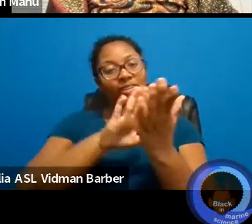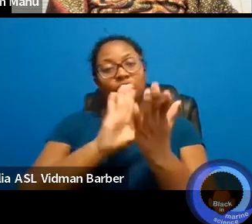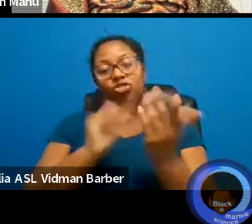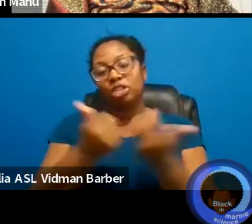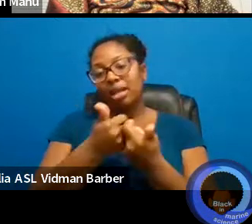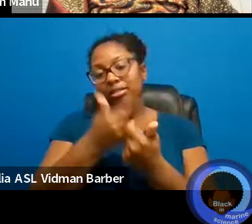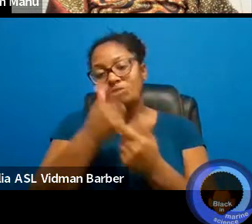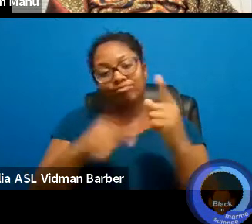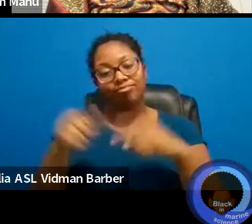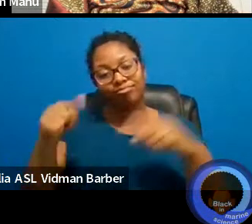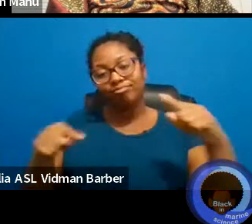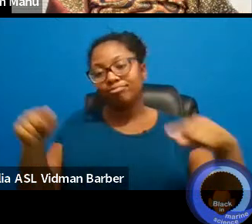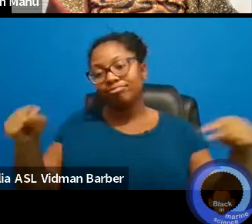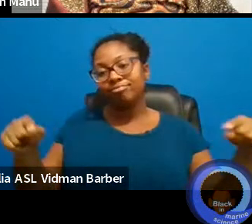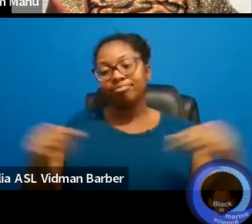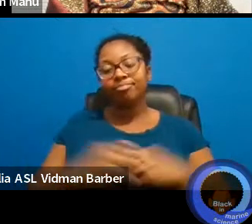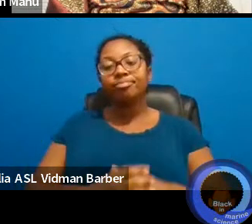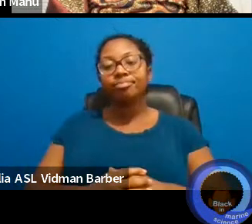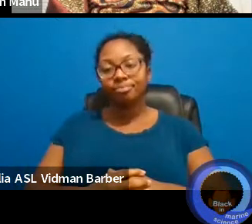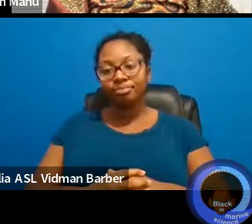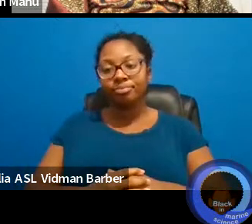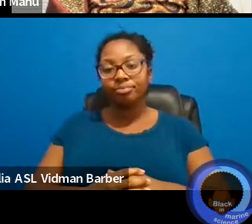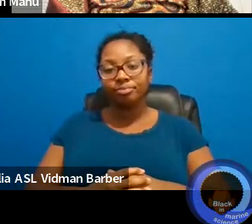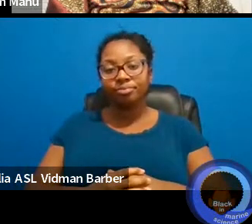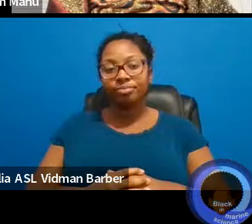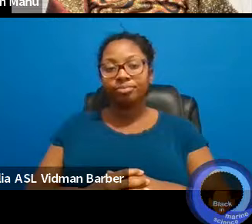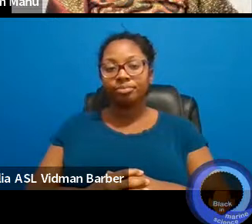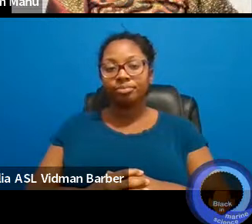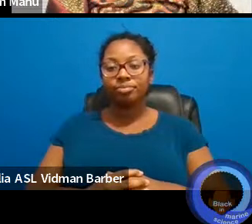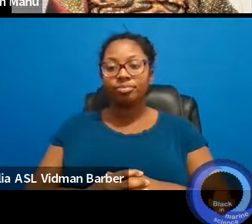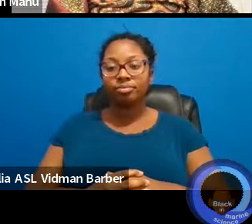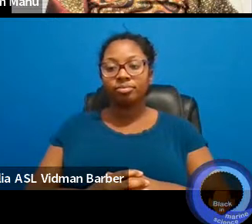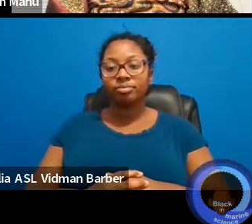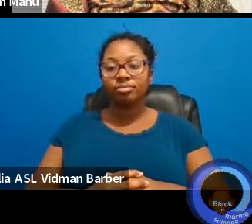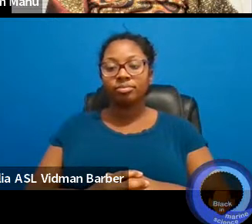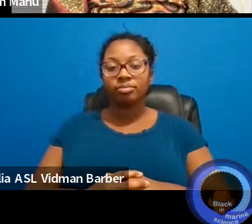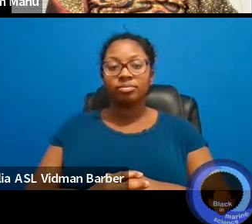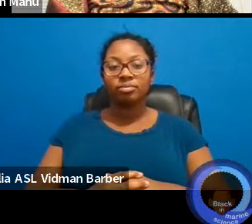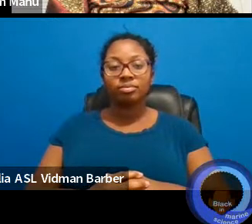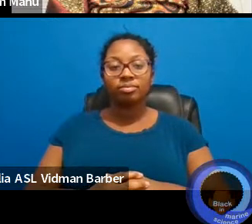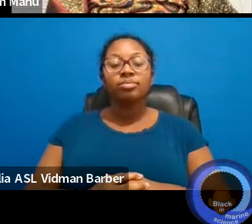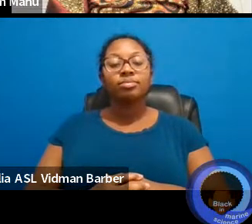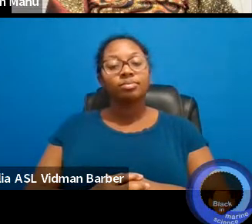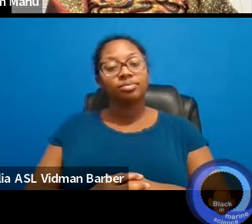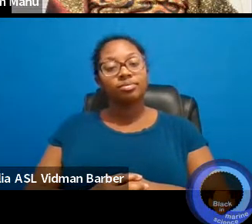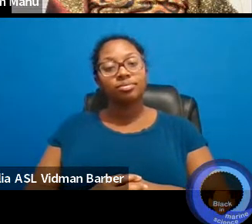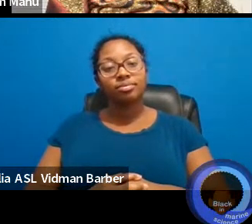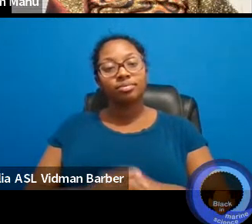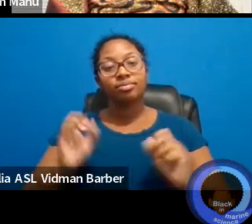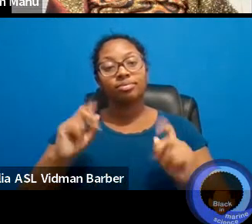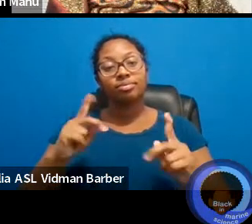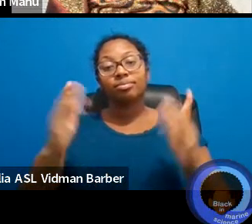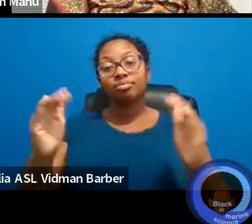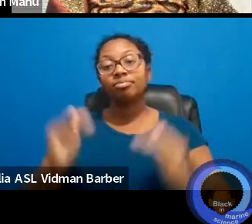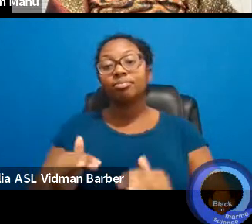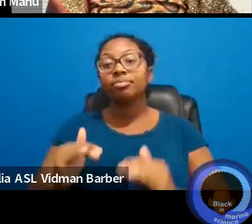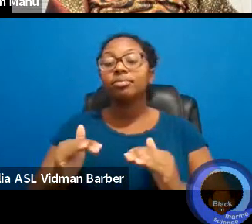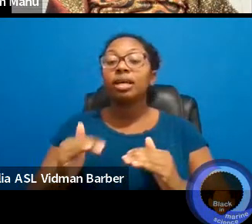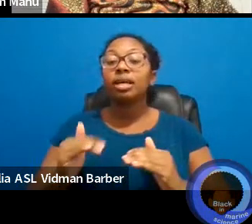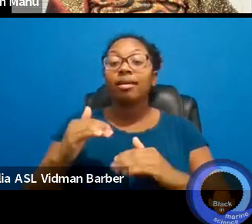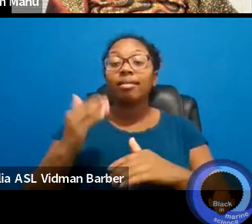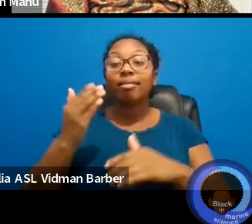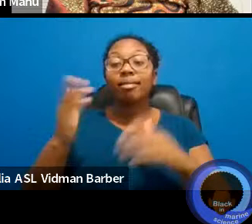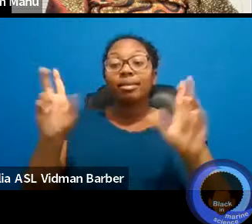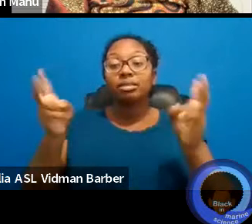Thank you for sharing that, Mr. Forbi. And moving, the next segment of this panel discussion is called Moving Forward. I mean, we've had